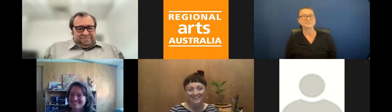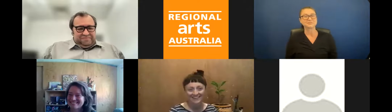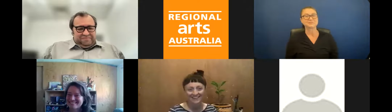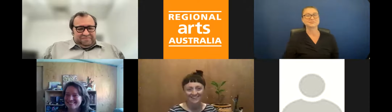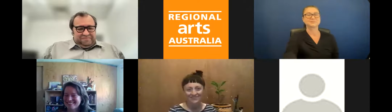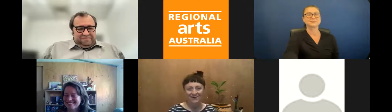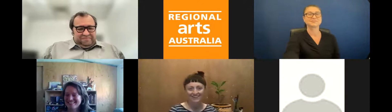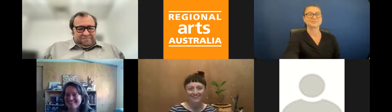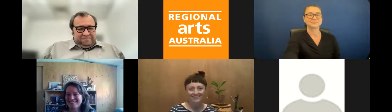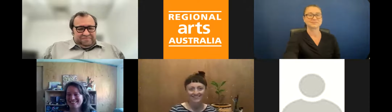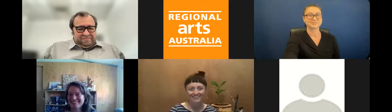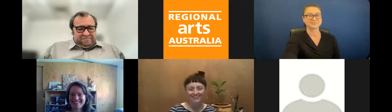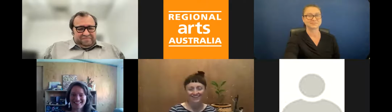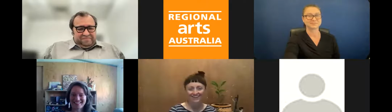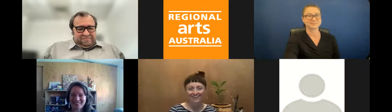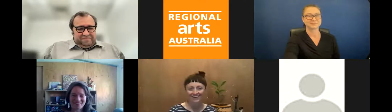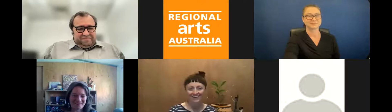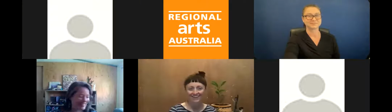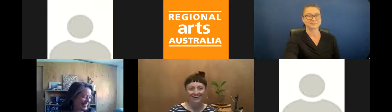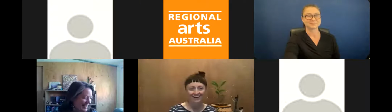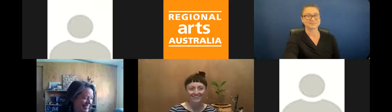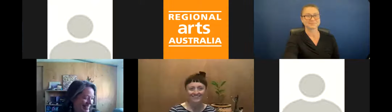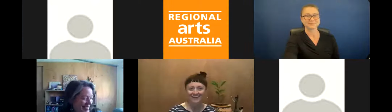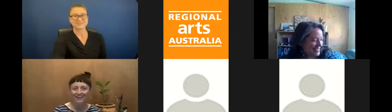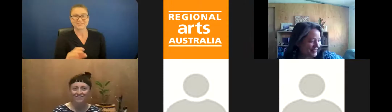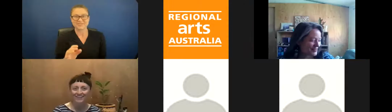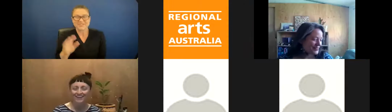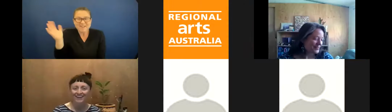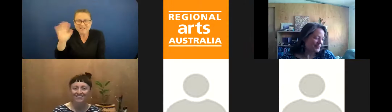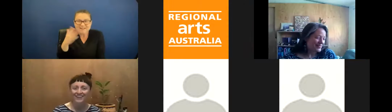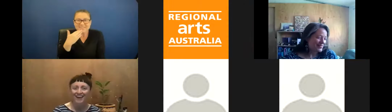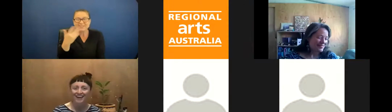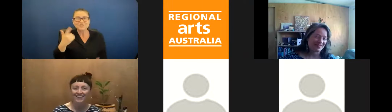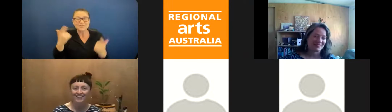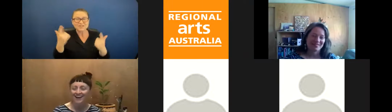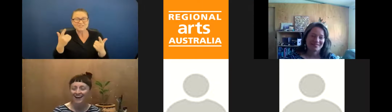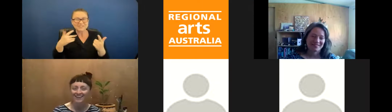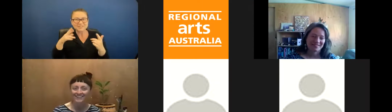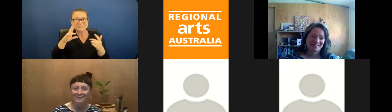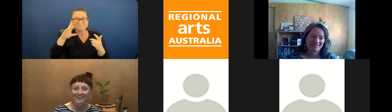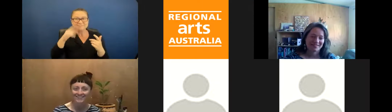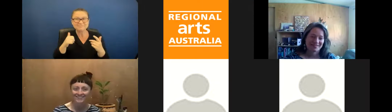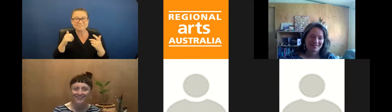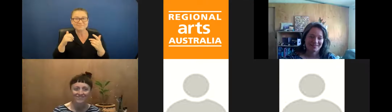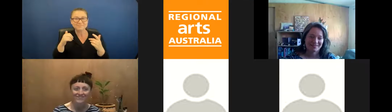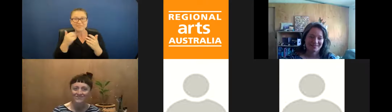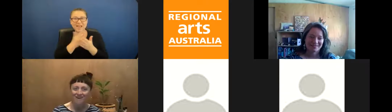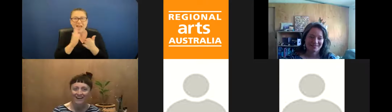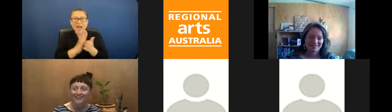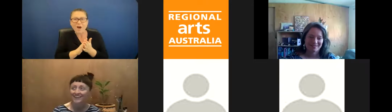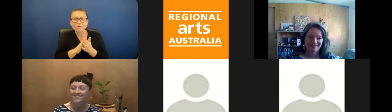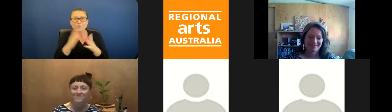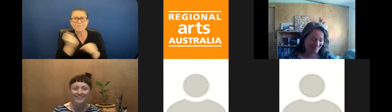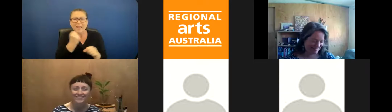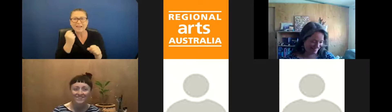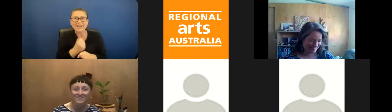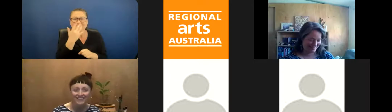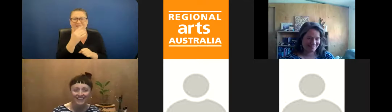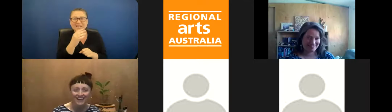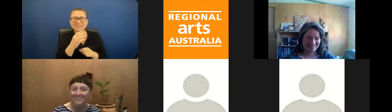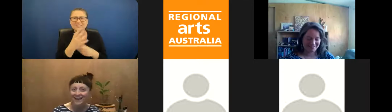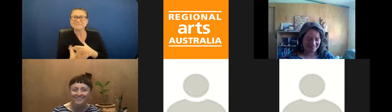Thanks so much. I love the how to get teenagers to come to your party, because